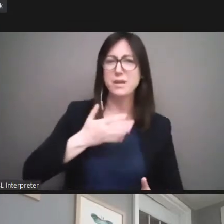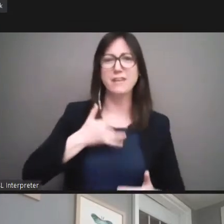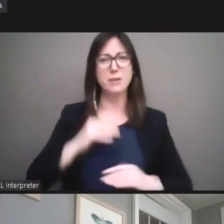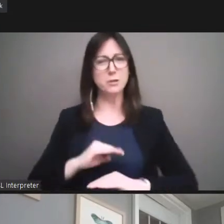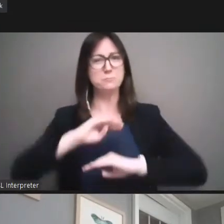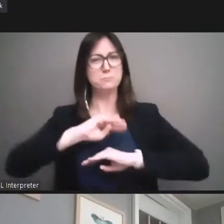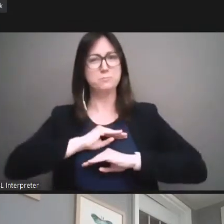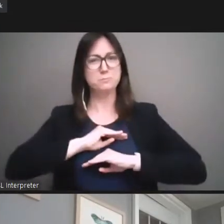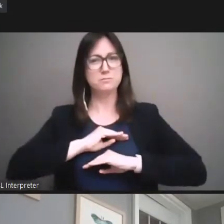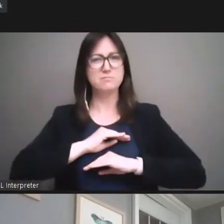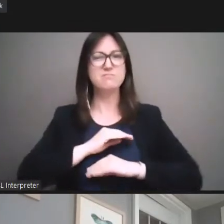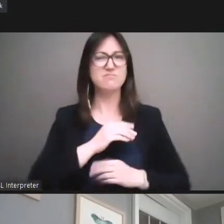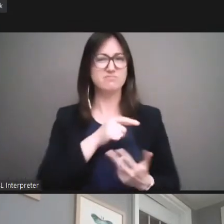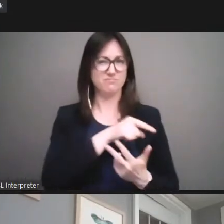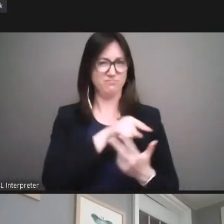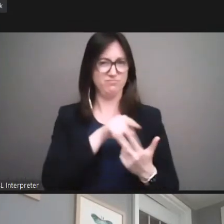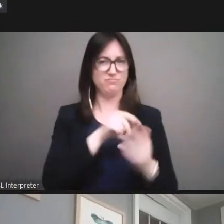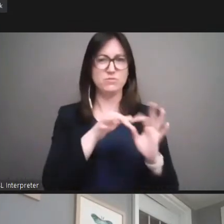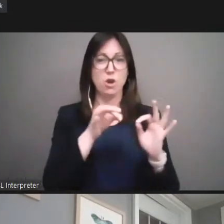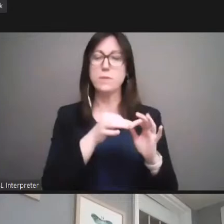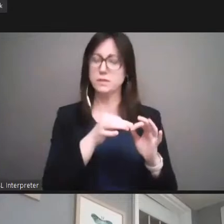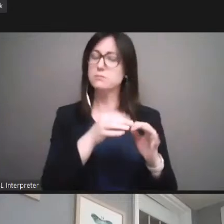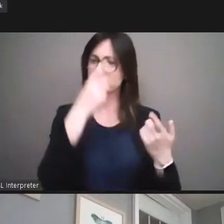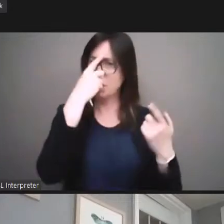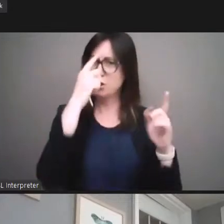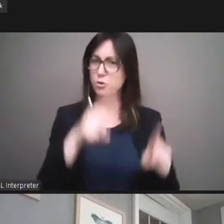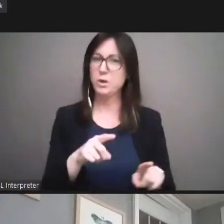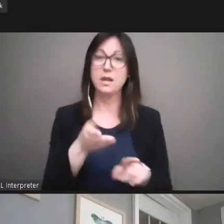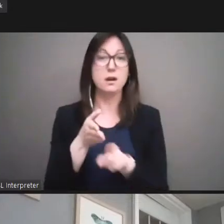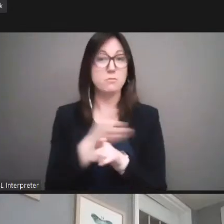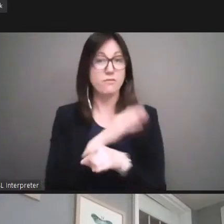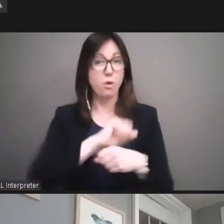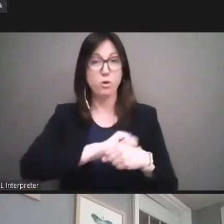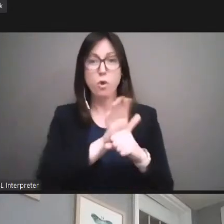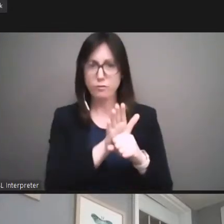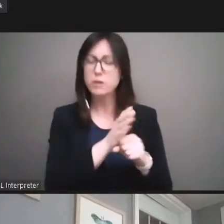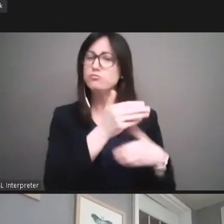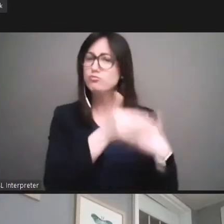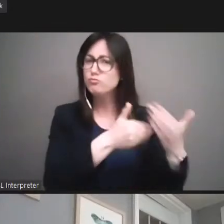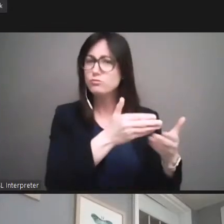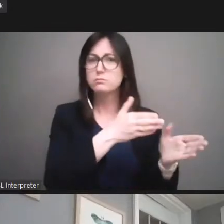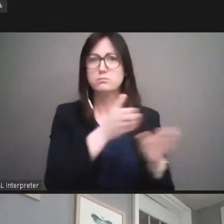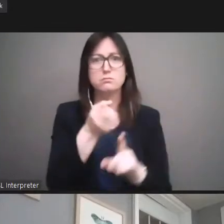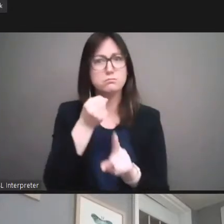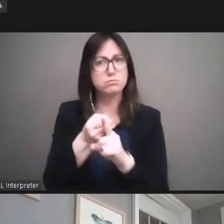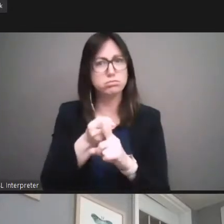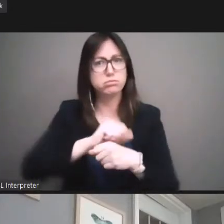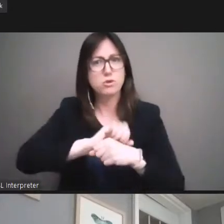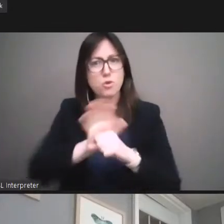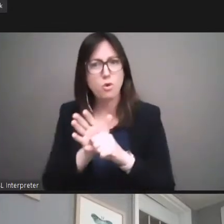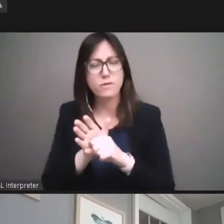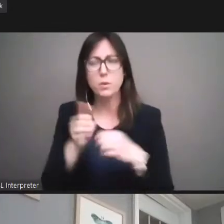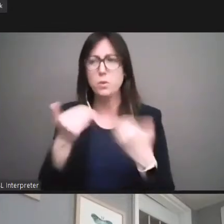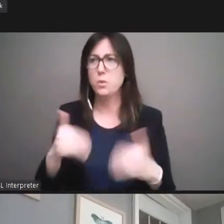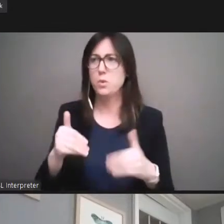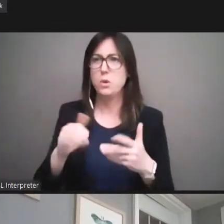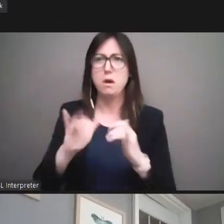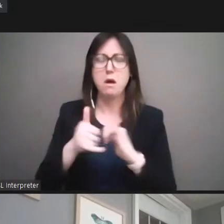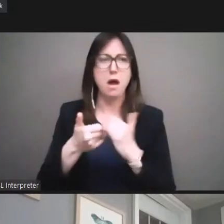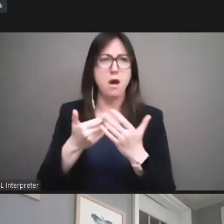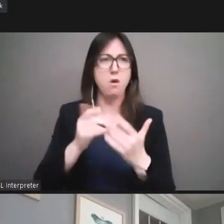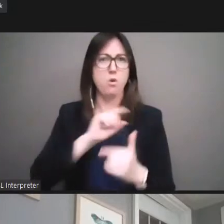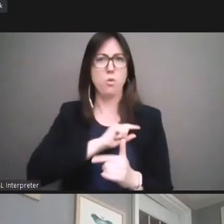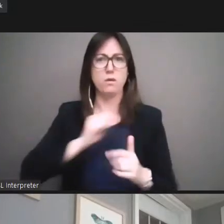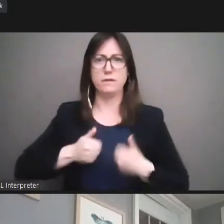you both said. COVID has really changed how we kind of measure and go about improving our quality of life.